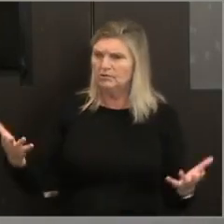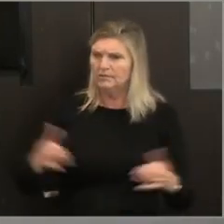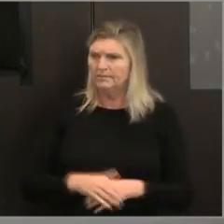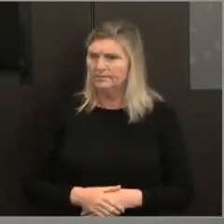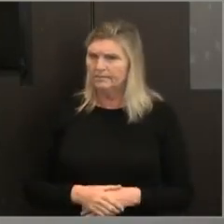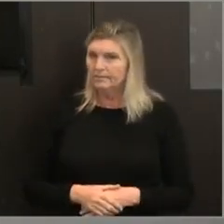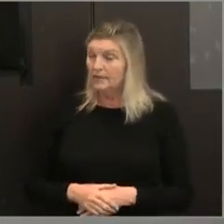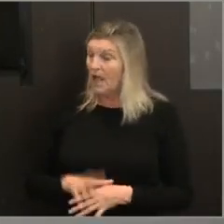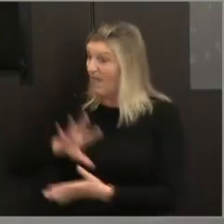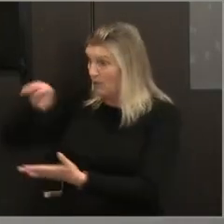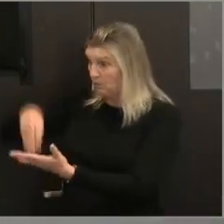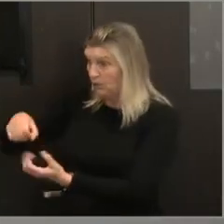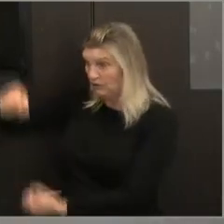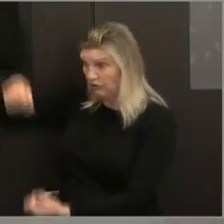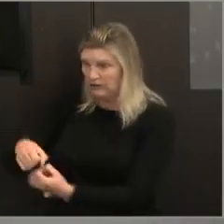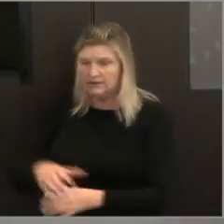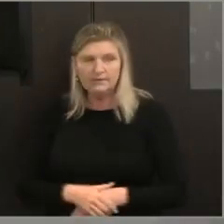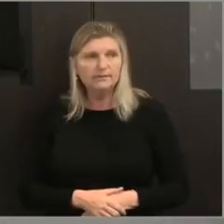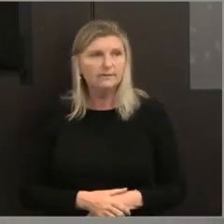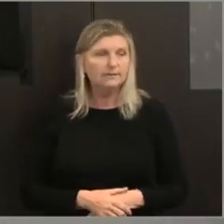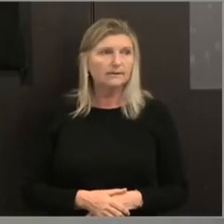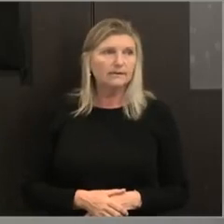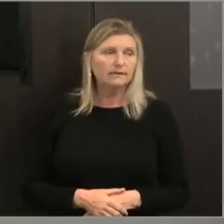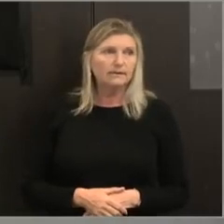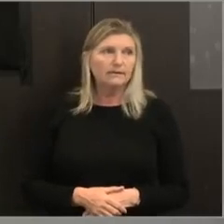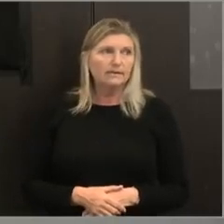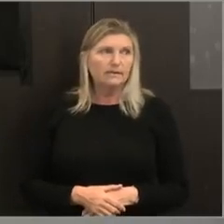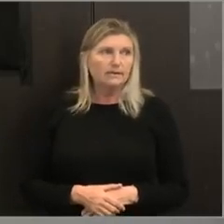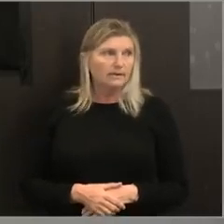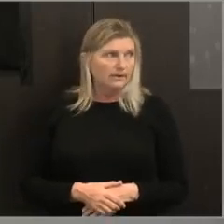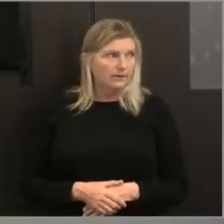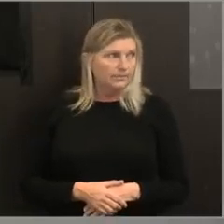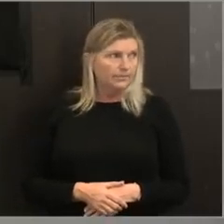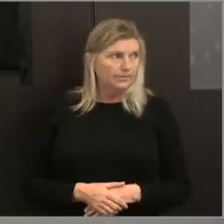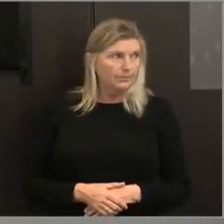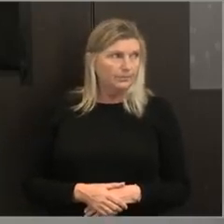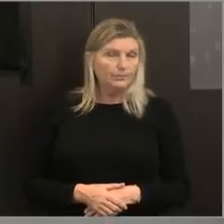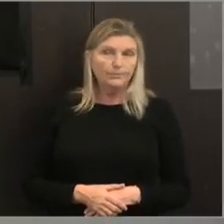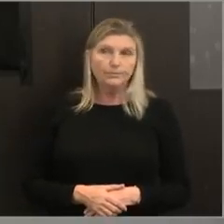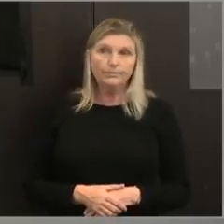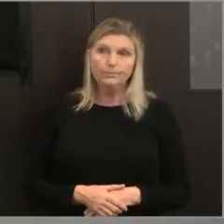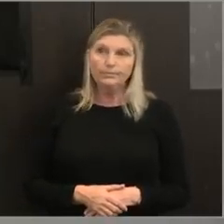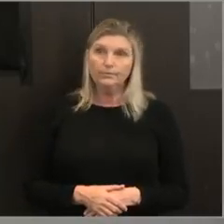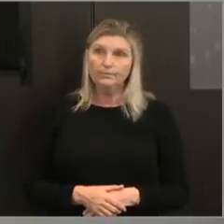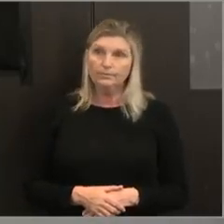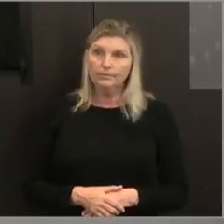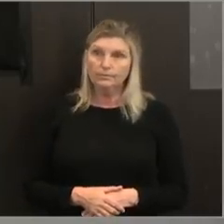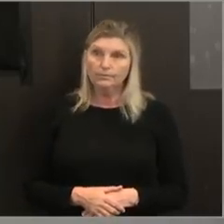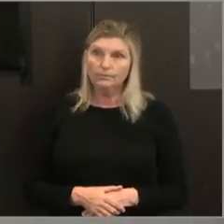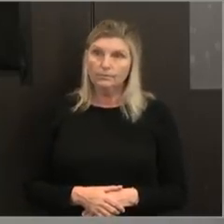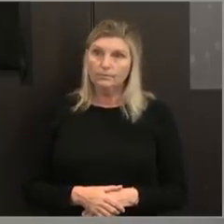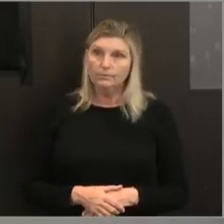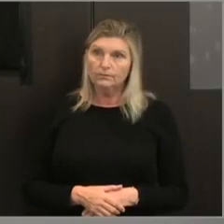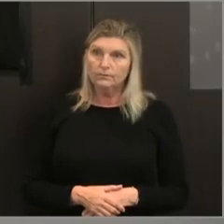te tiriti. It also presaged the Waitangi Tribunal finding that te